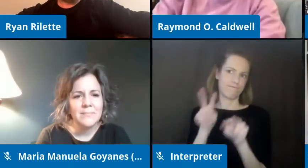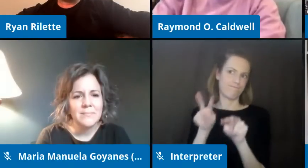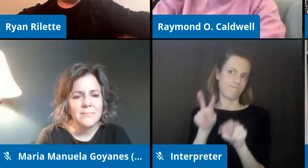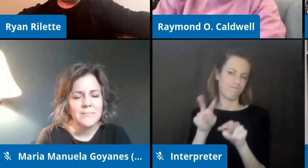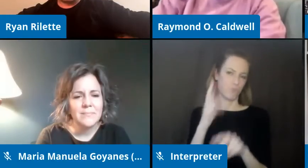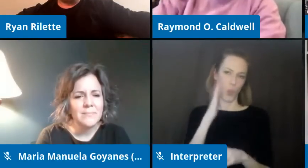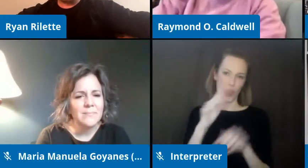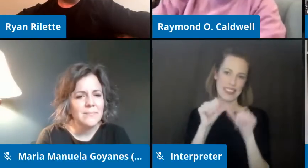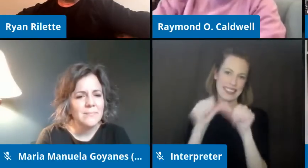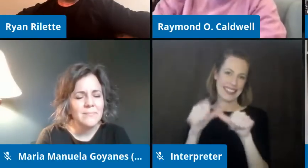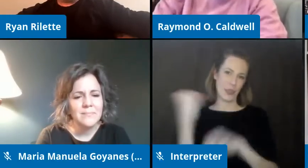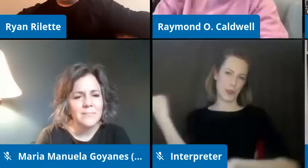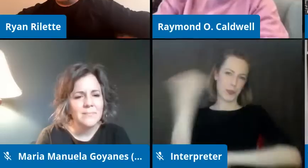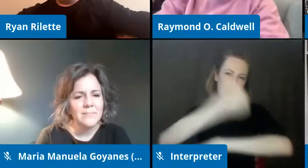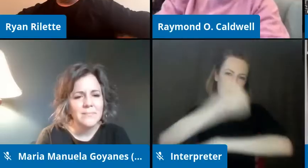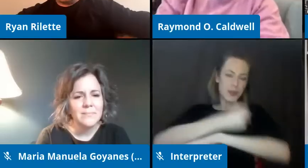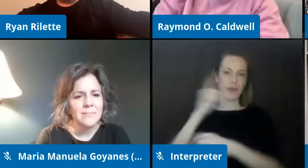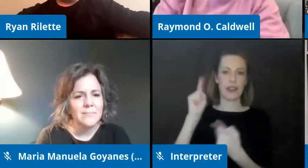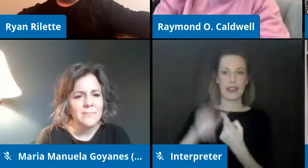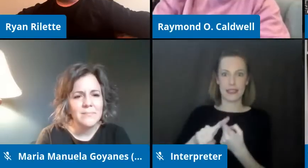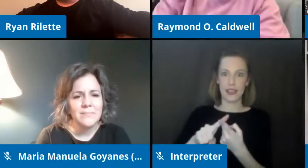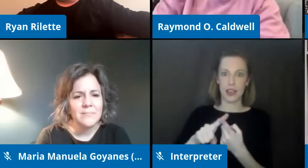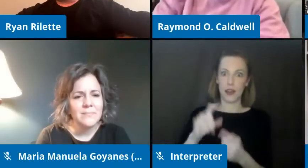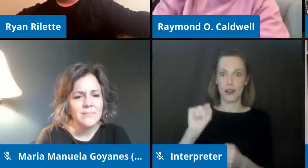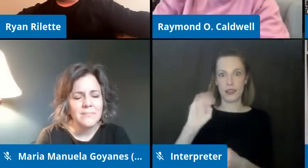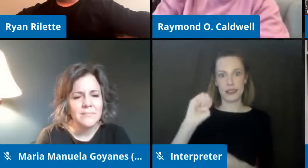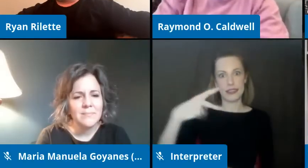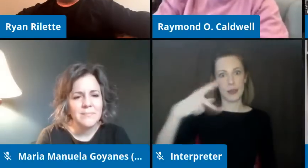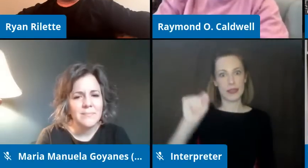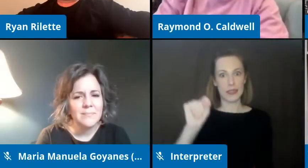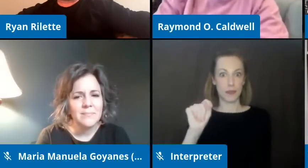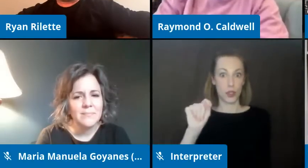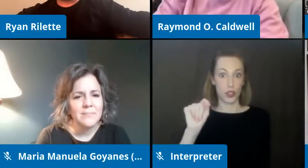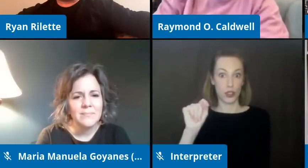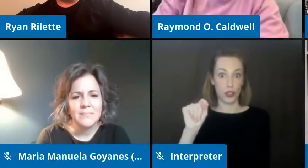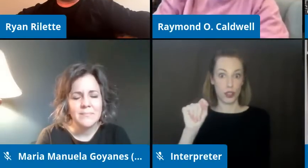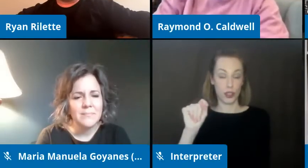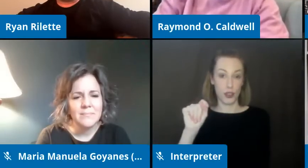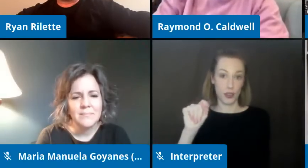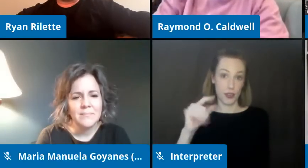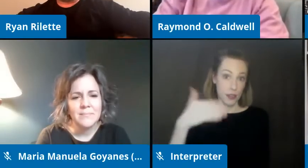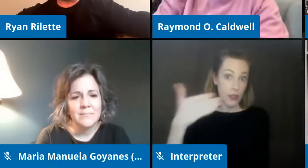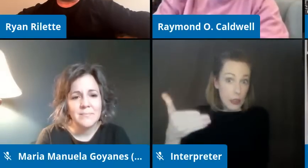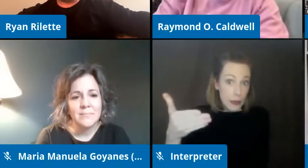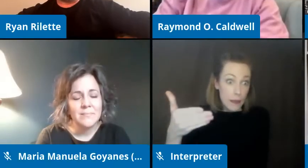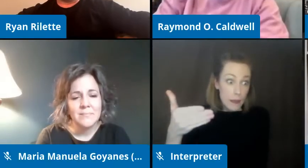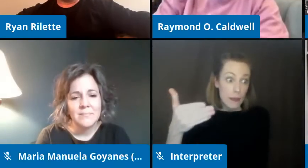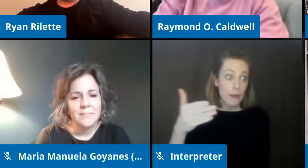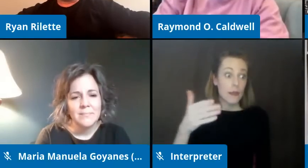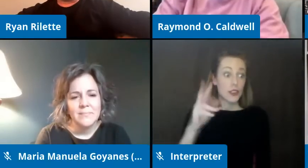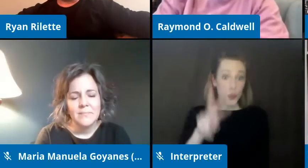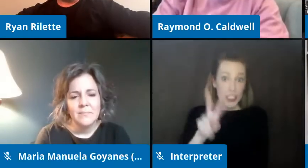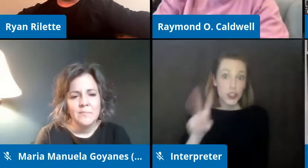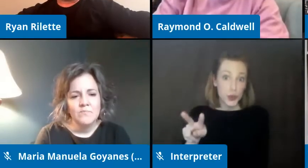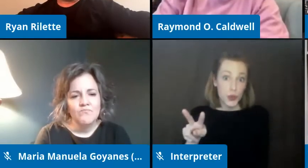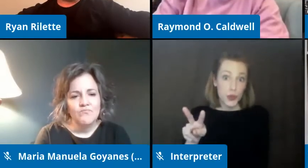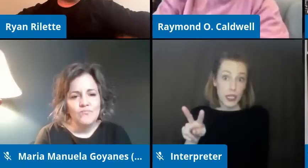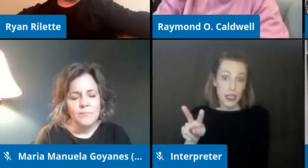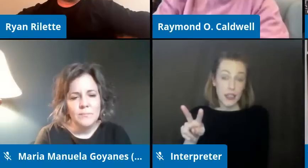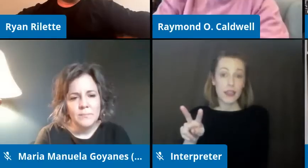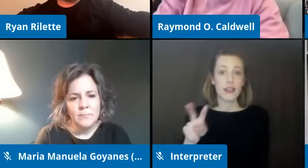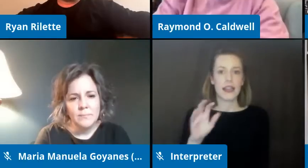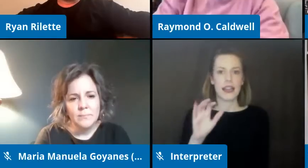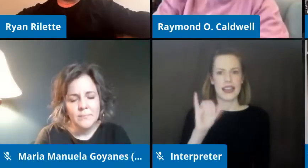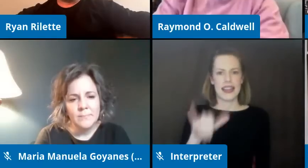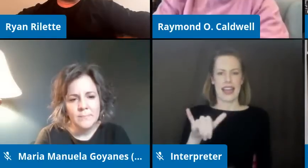2022-23 season, September 22, that's a very different problem for us to face than shutting down for